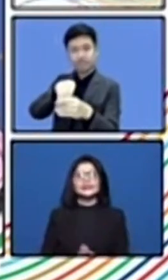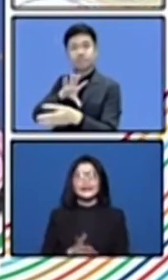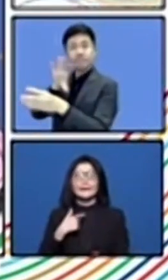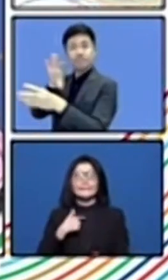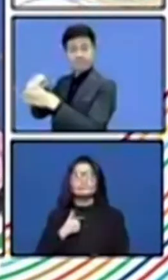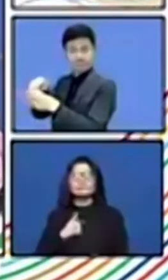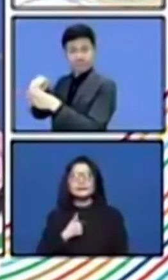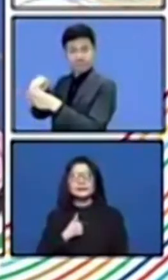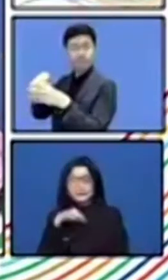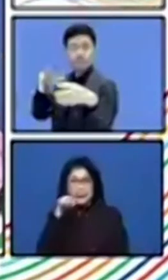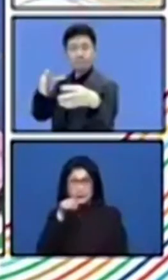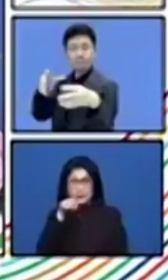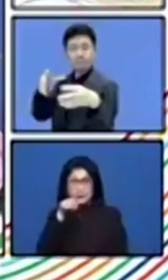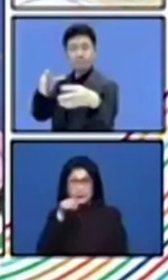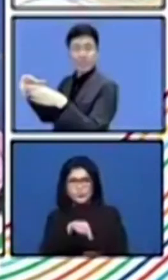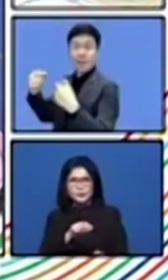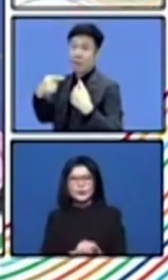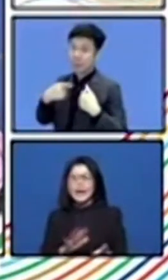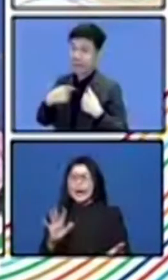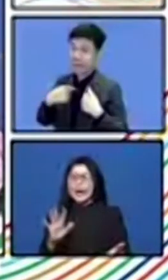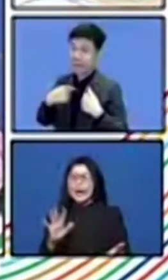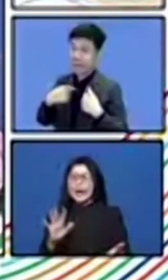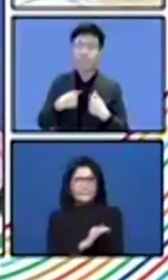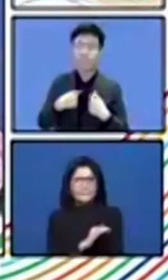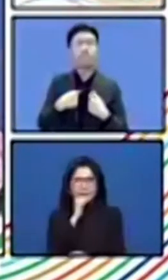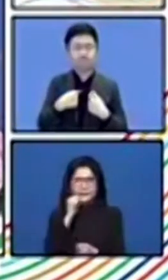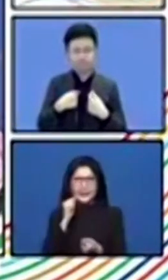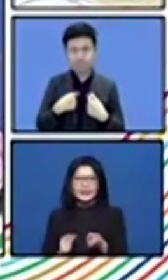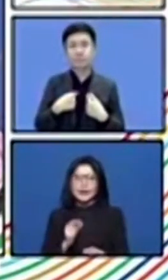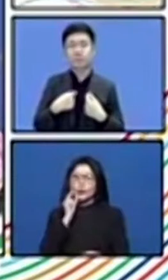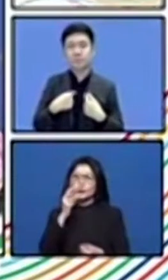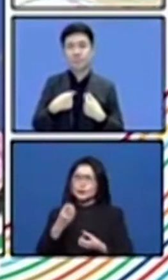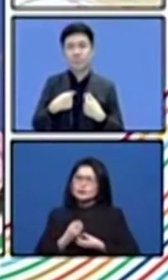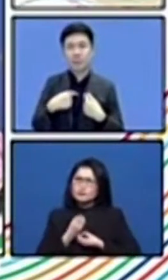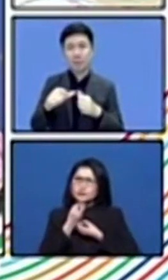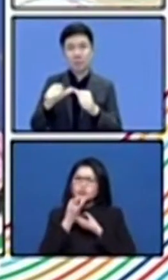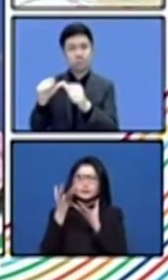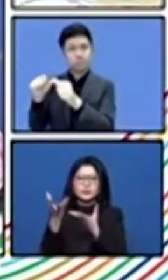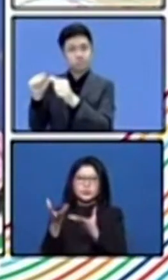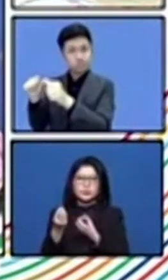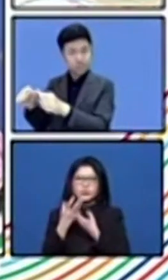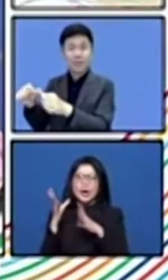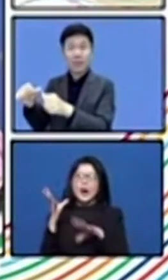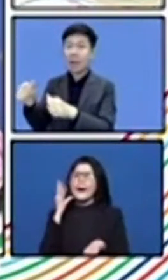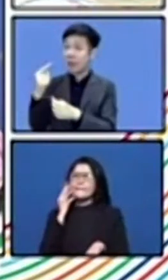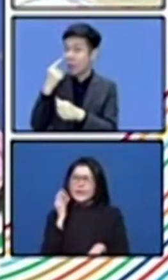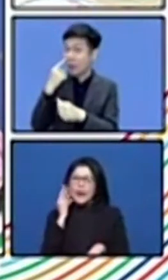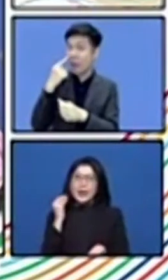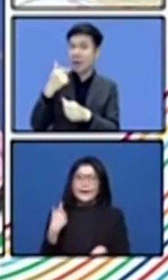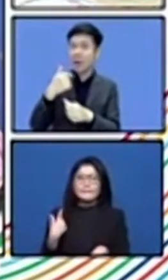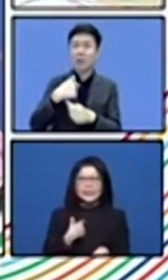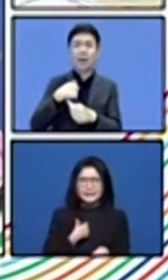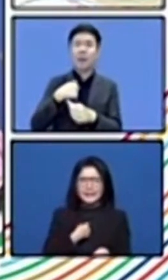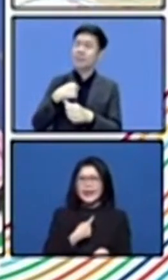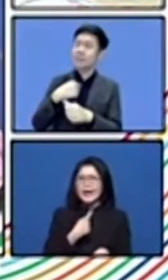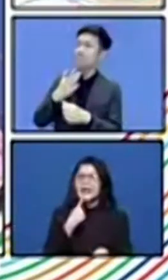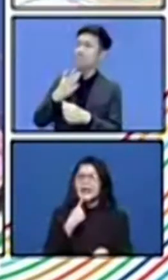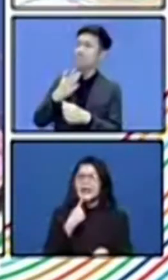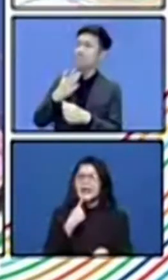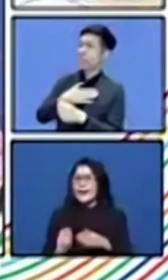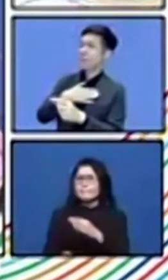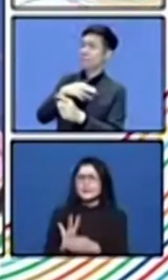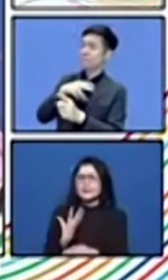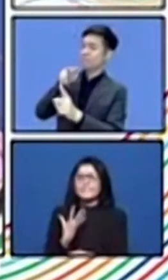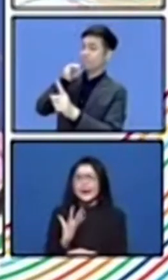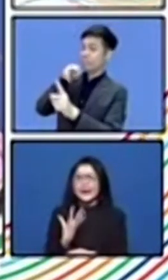me a good chance to Echo my experience as a person from disability movement directly